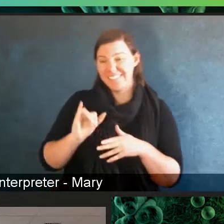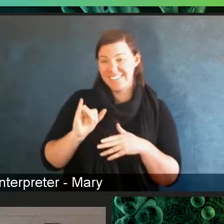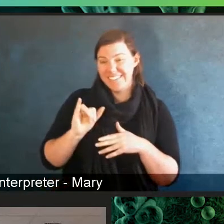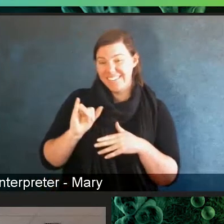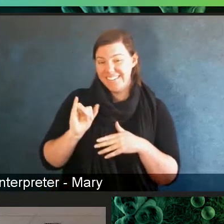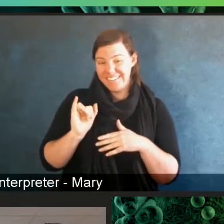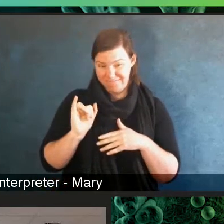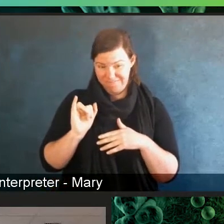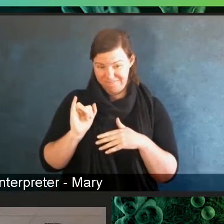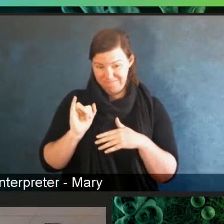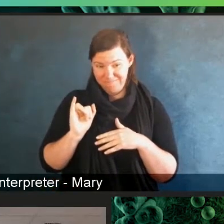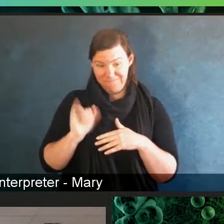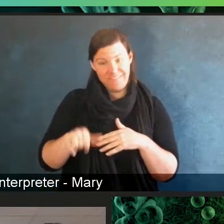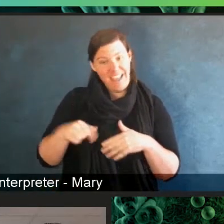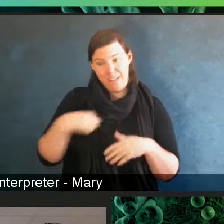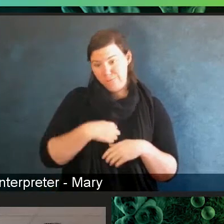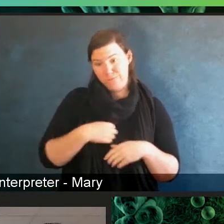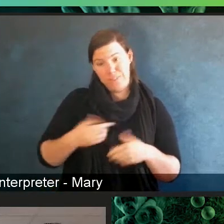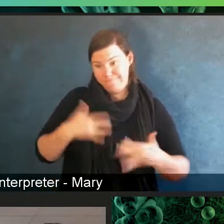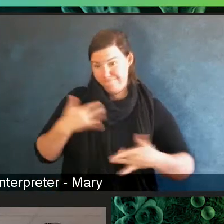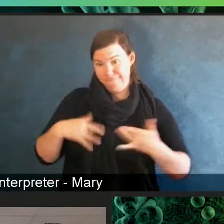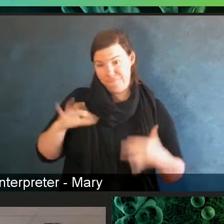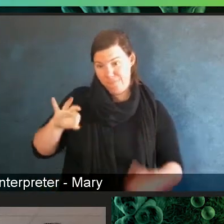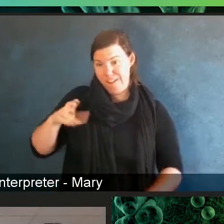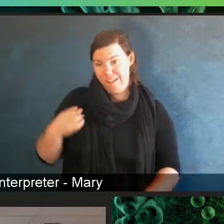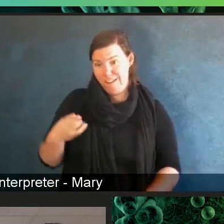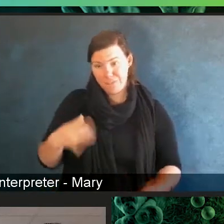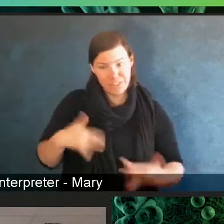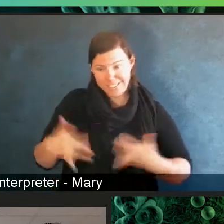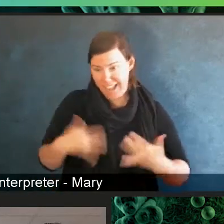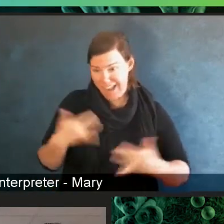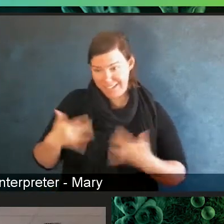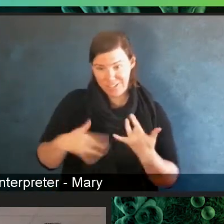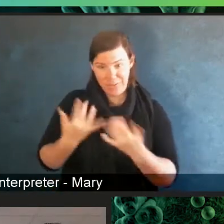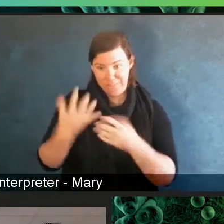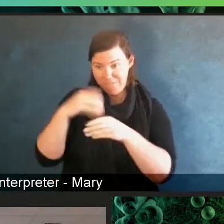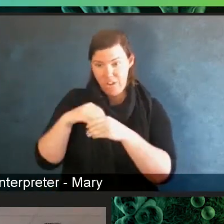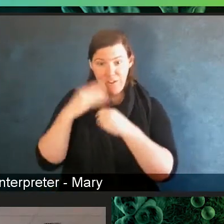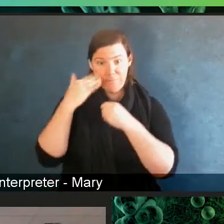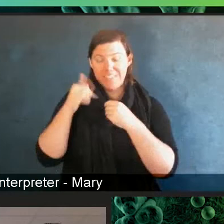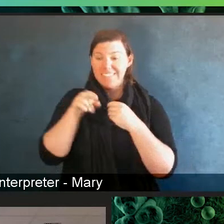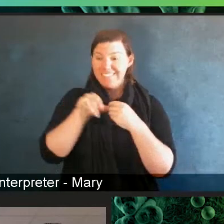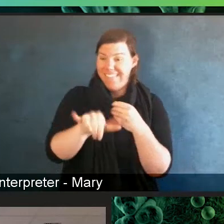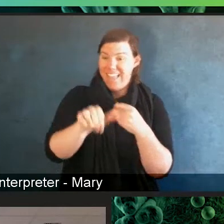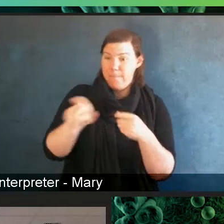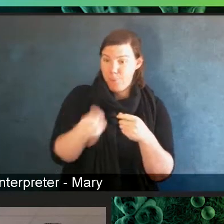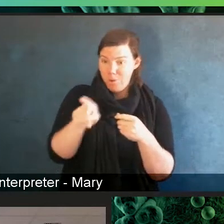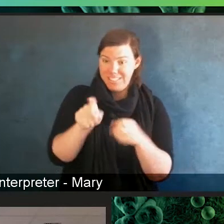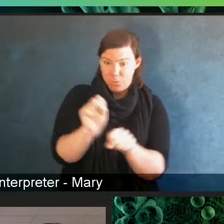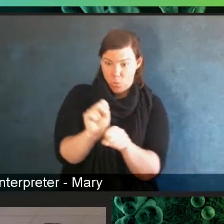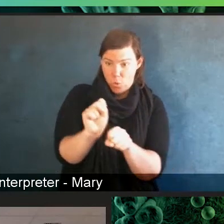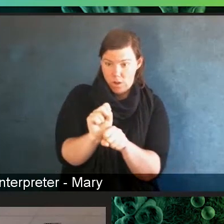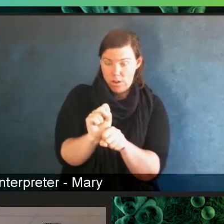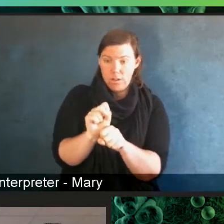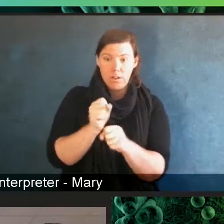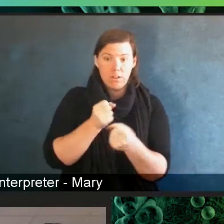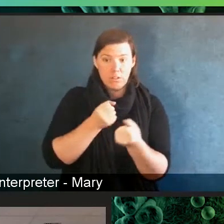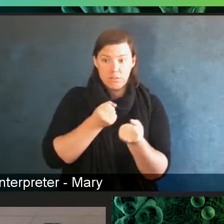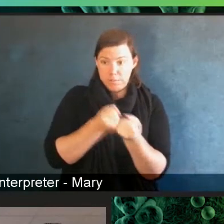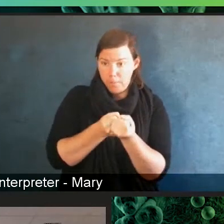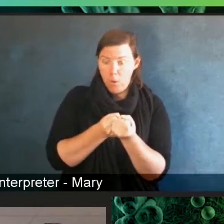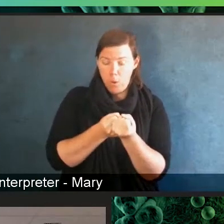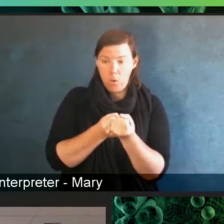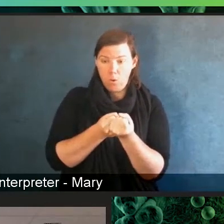just delighted to be in. It helps both our viruses, our viral work, and our cancer work, which is a great example of